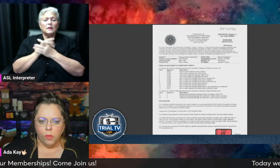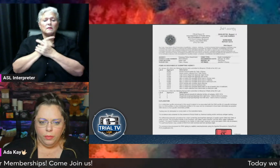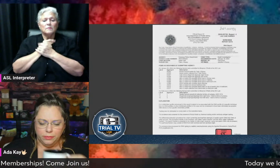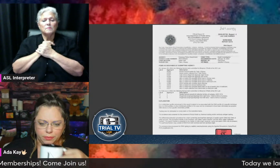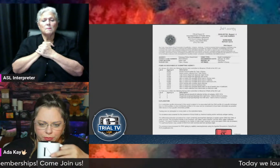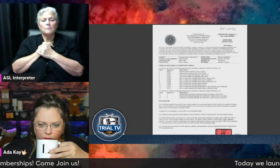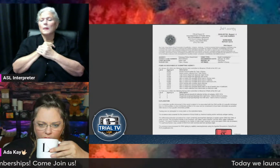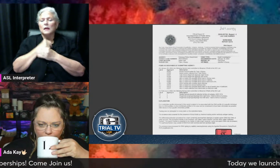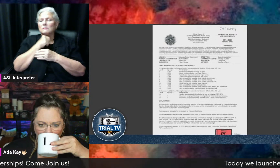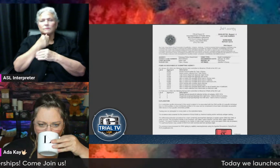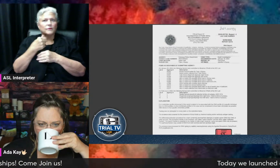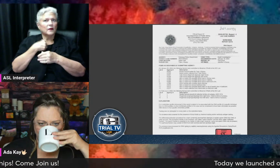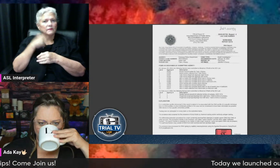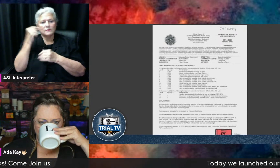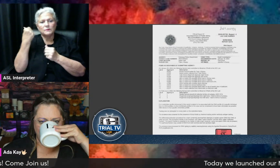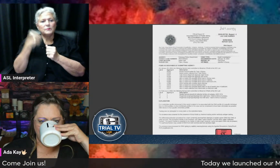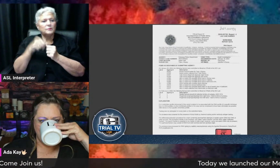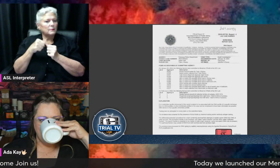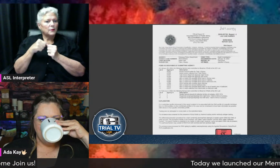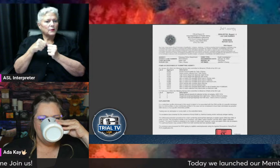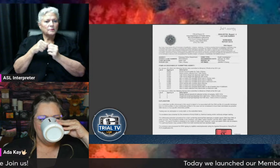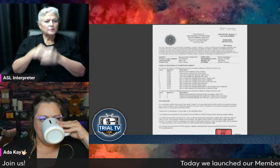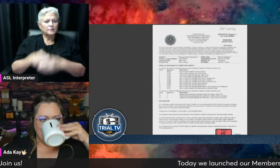Not that I recall.